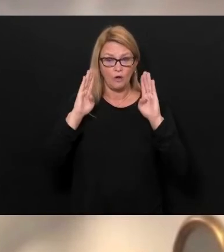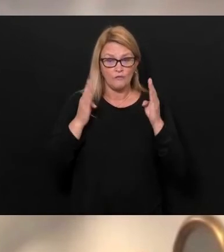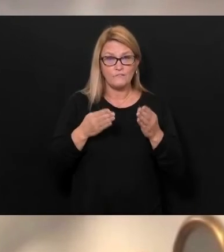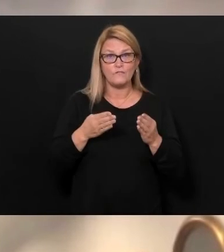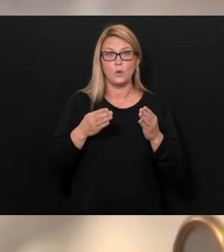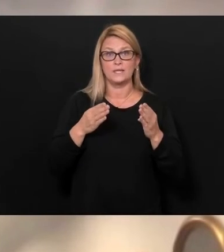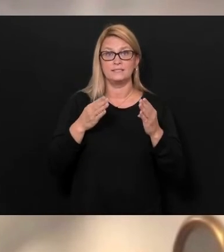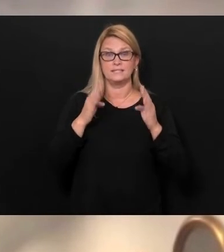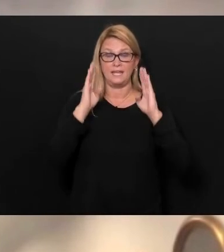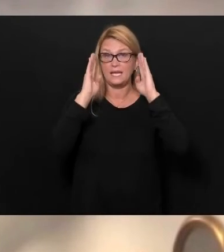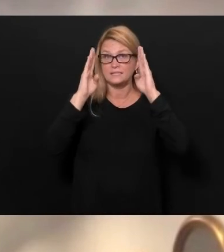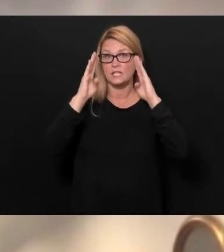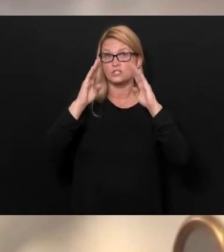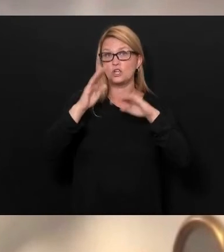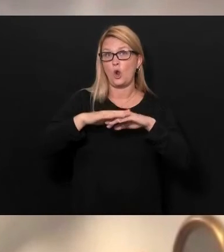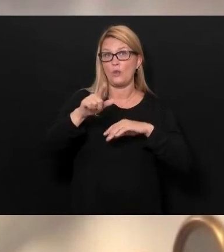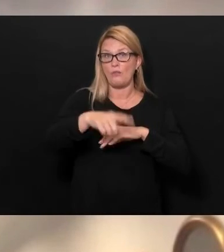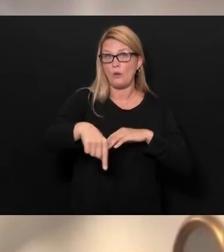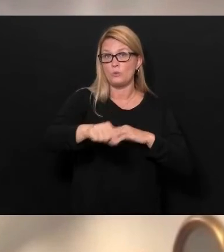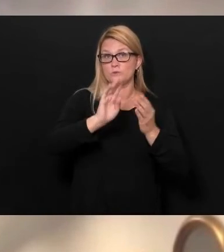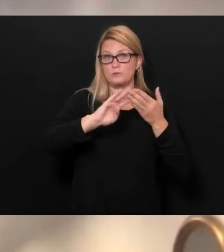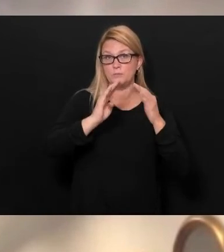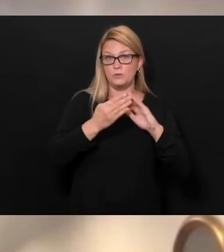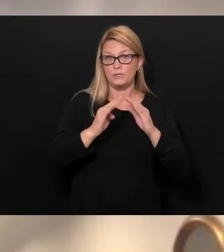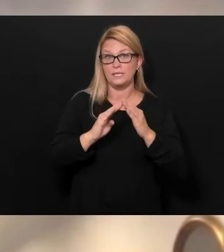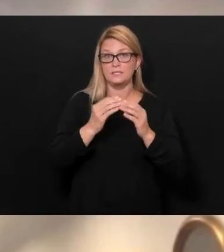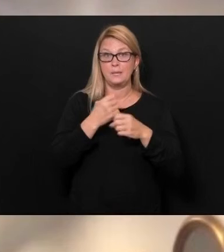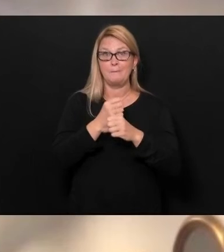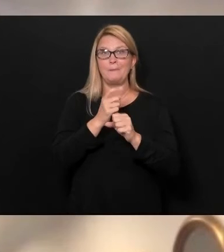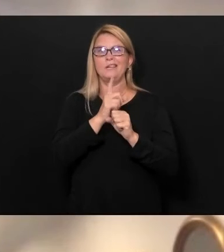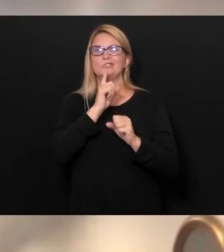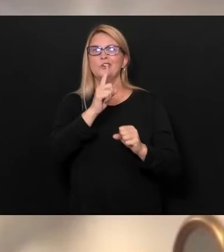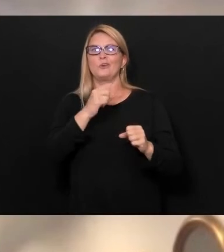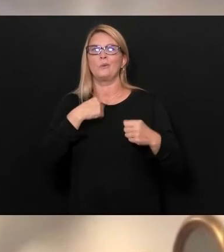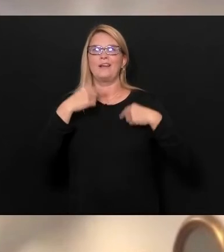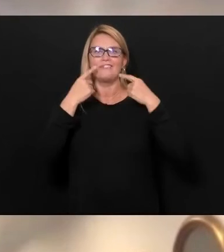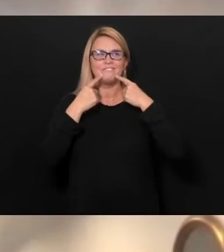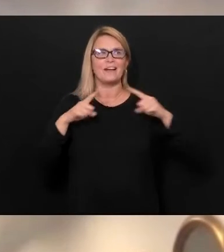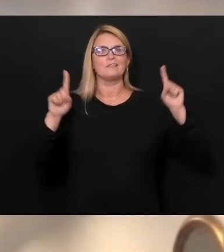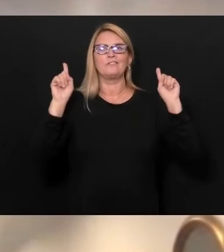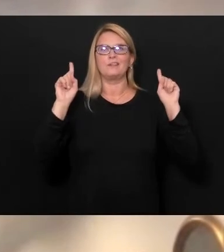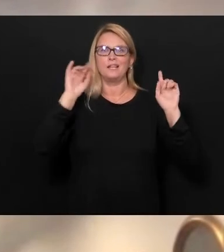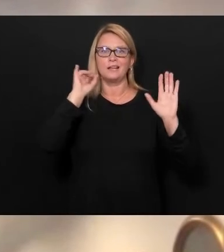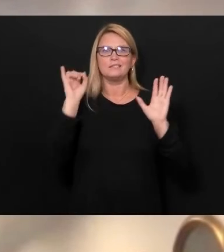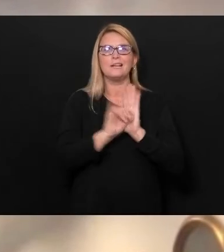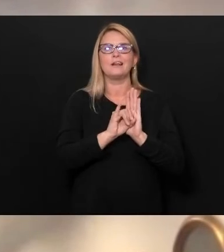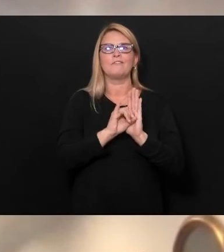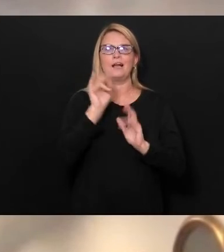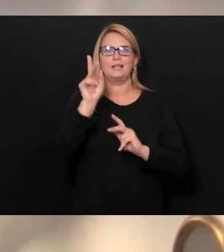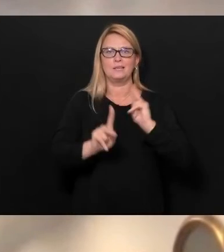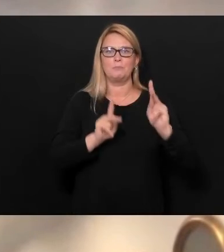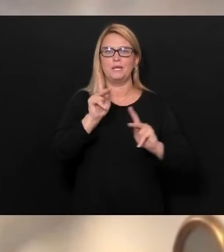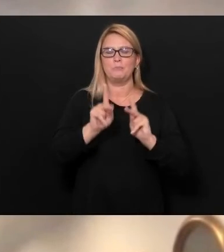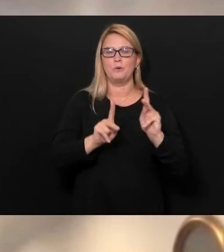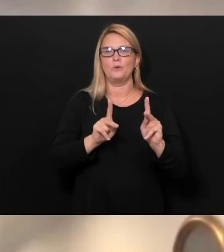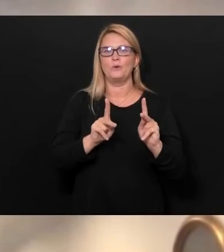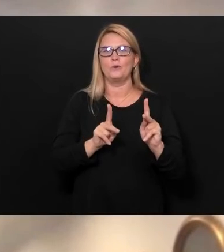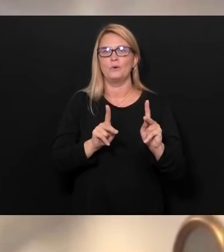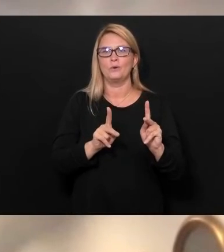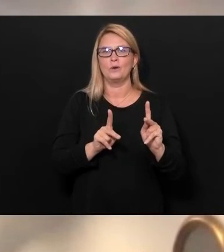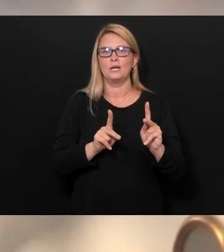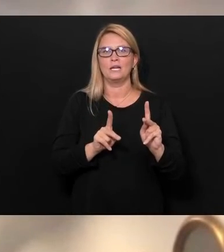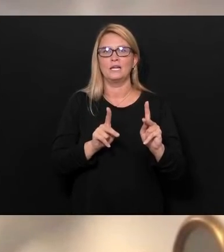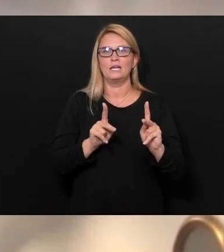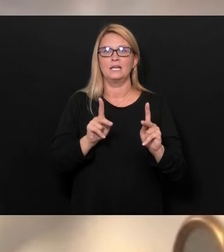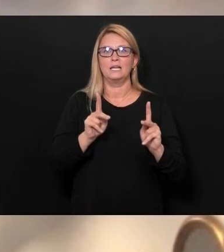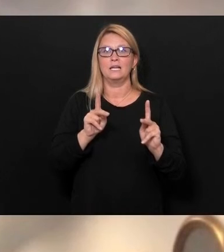attention on these communities to make sure that we are effectively starting to identify people in these communities that